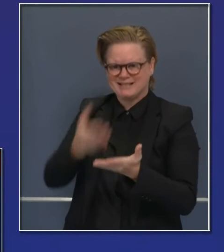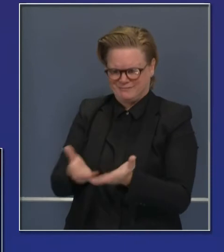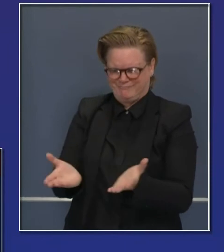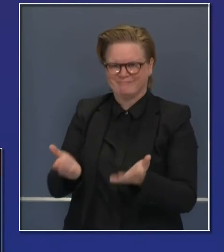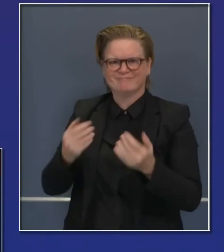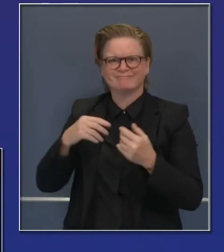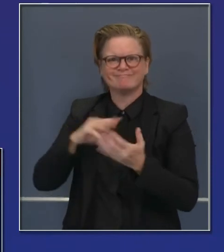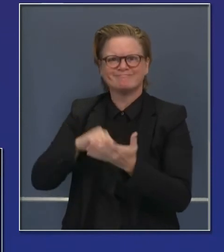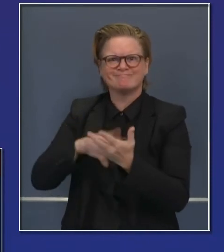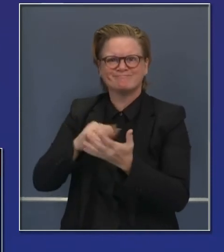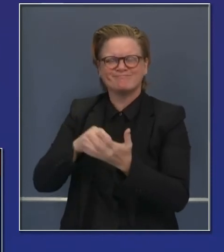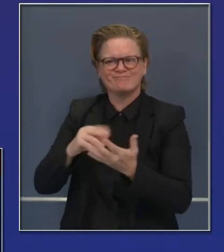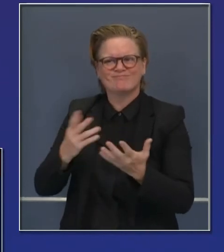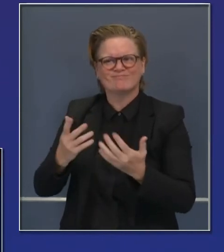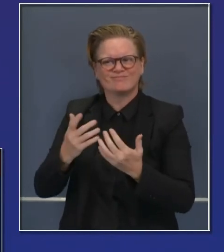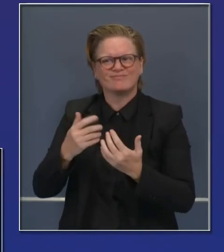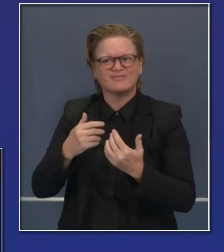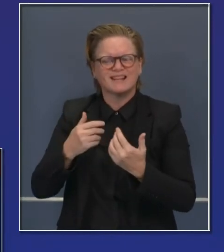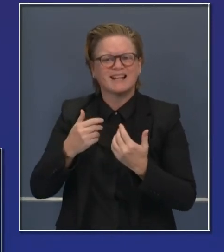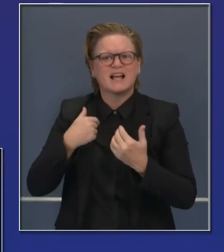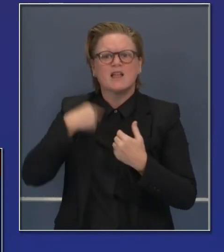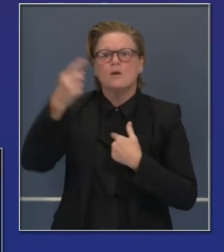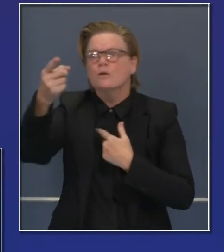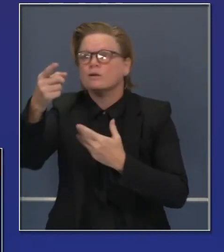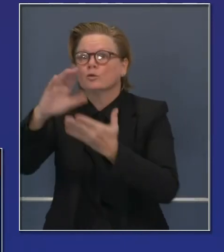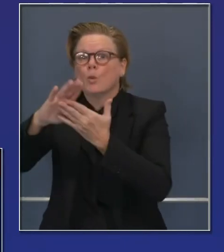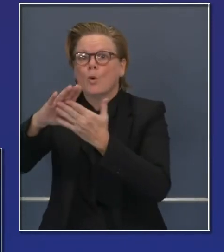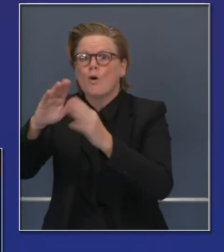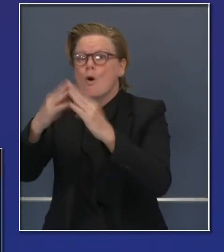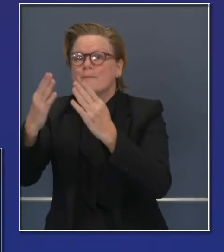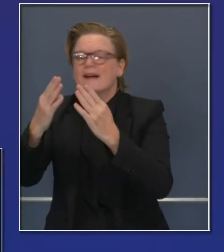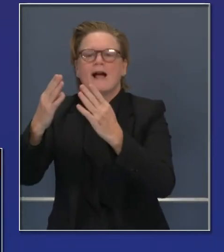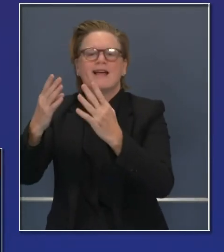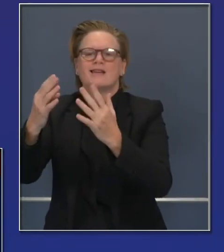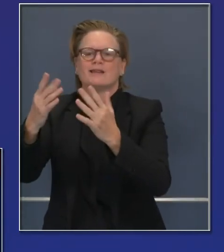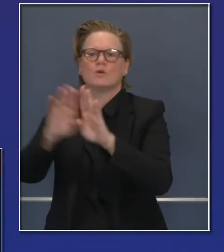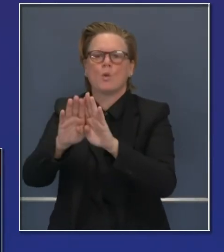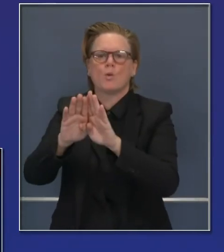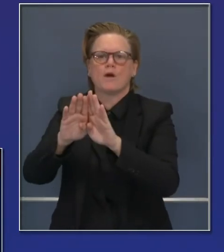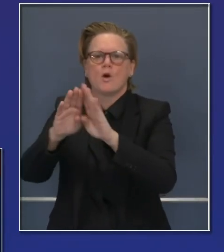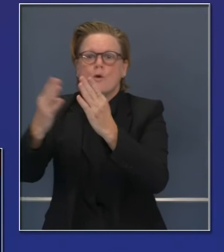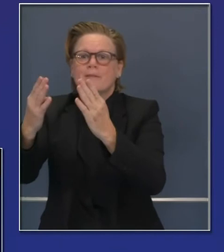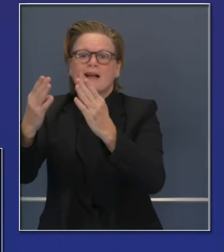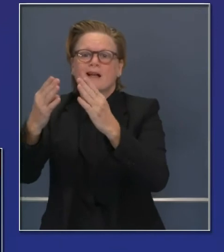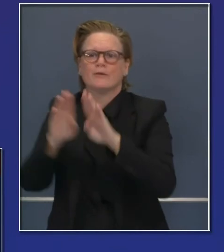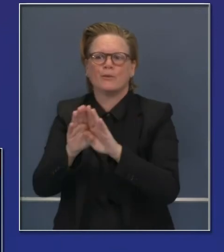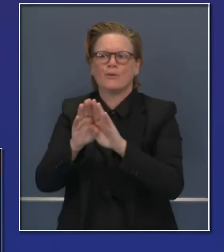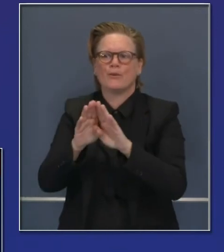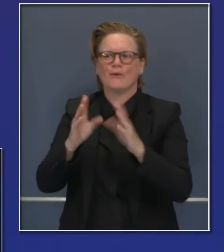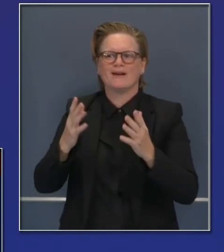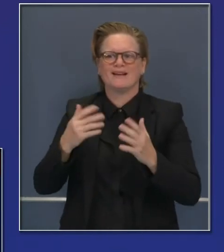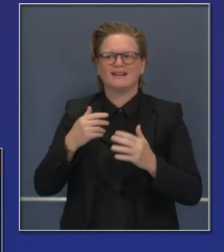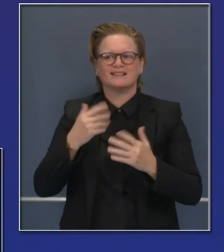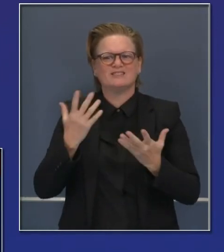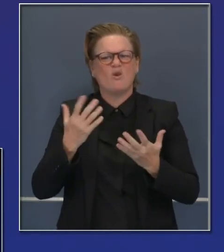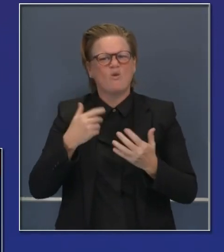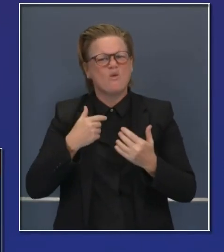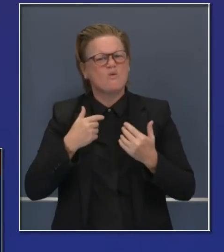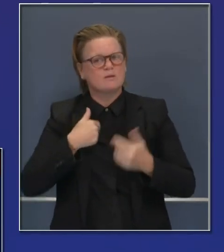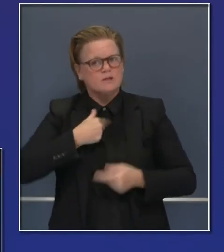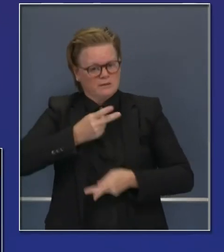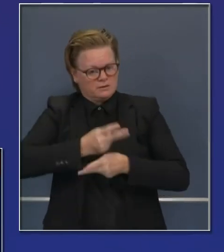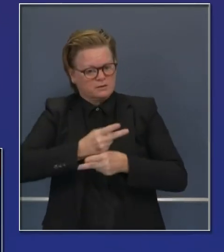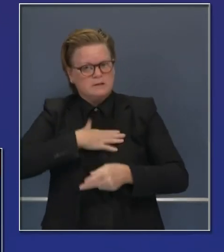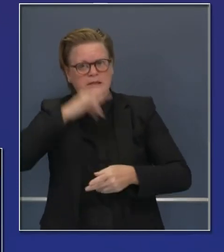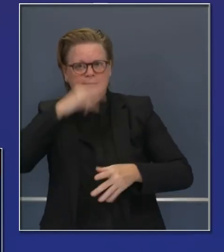briefly, shut back down again. Childcare is very, very challenging for families, particularly for